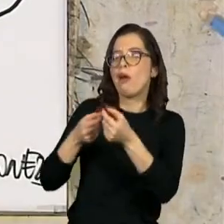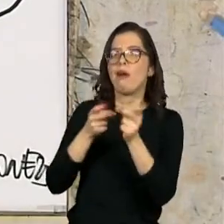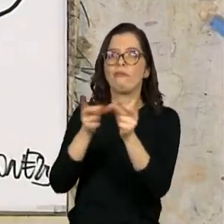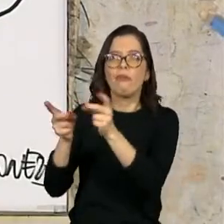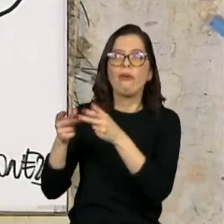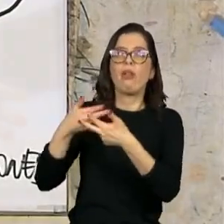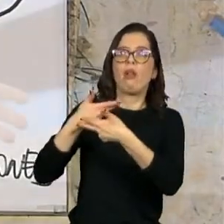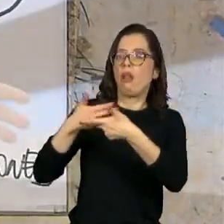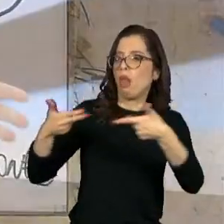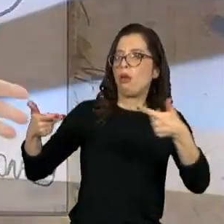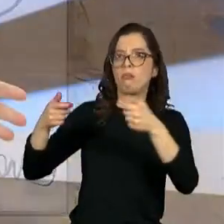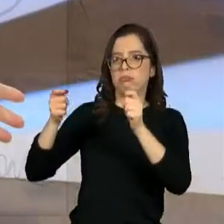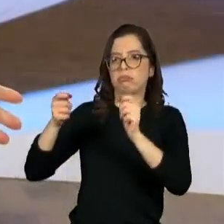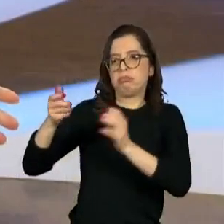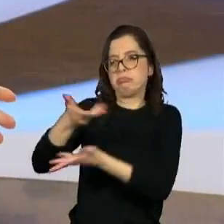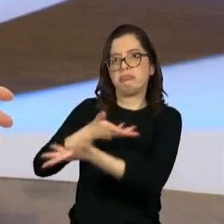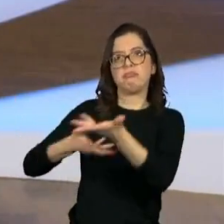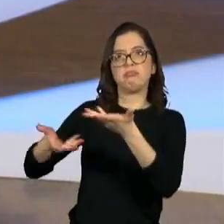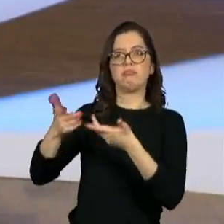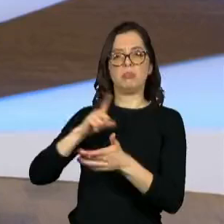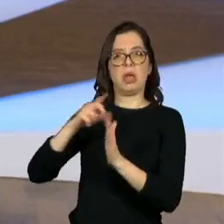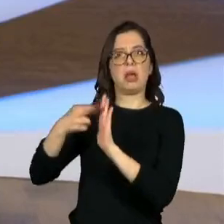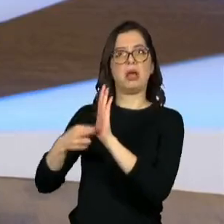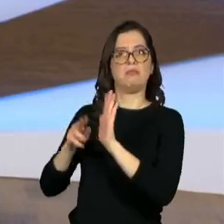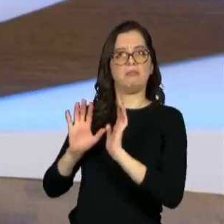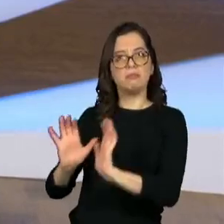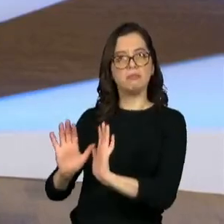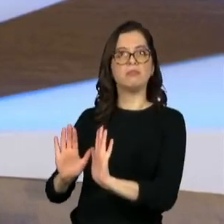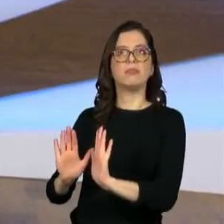made property rights,